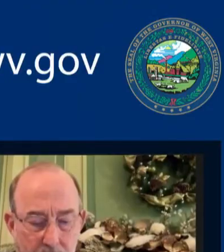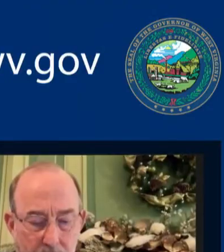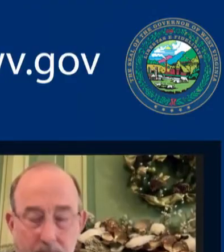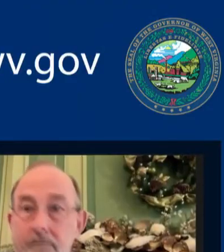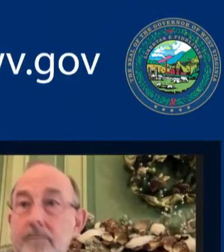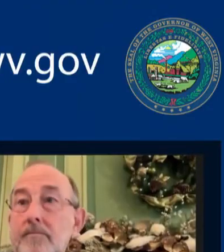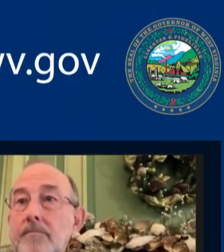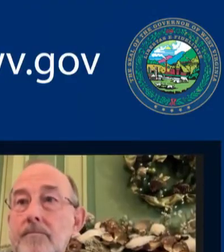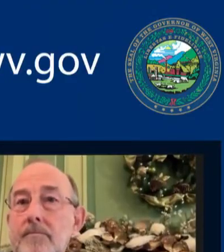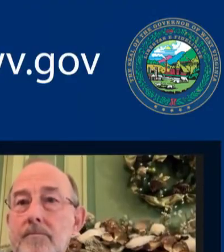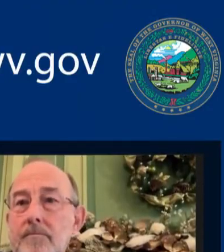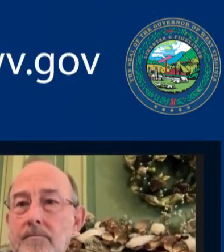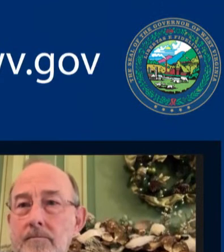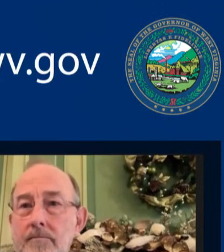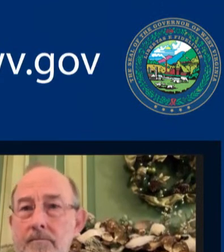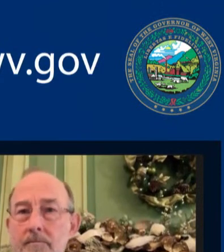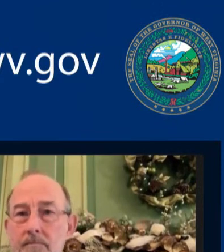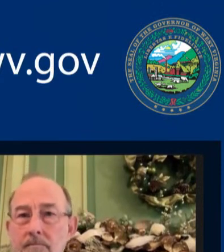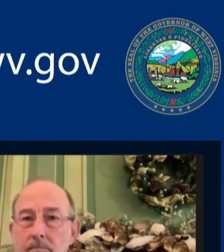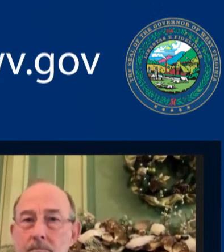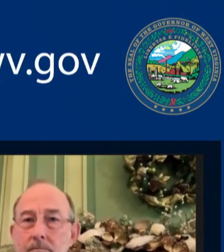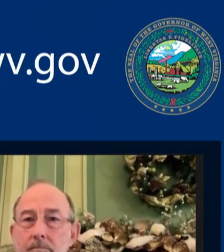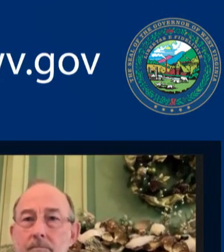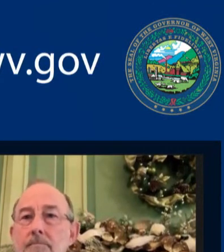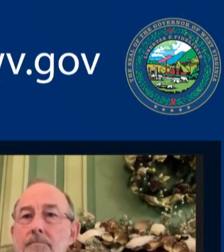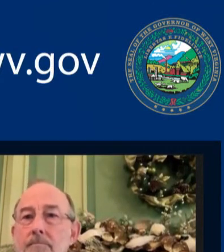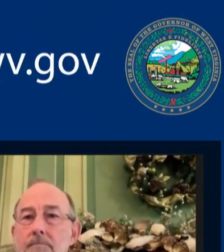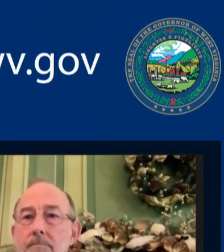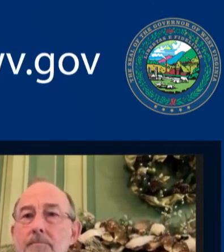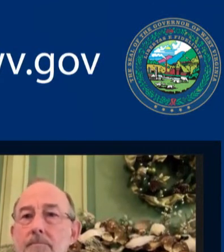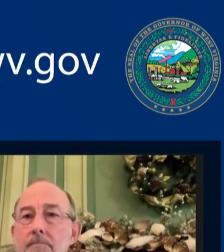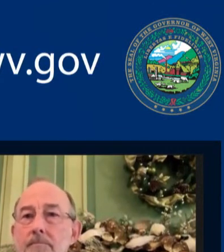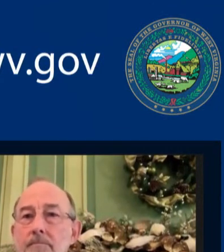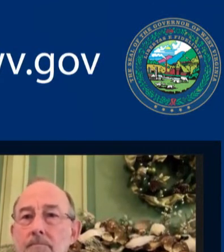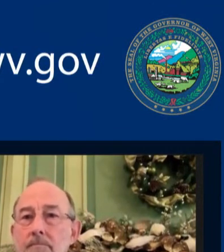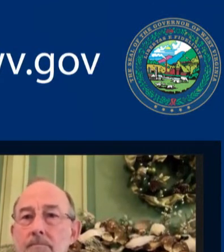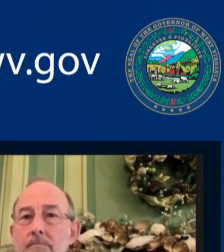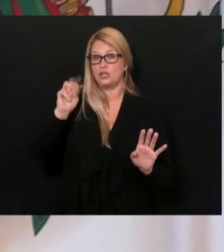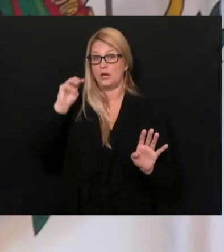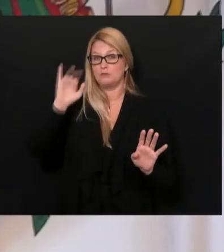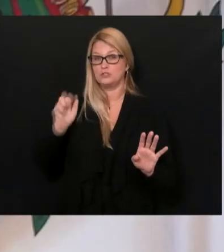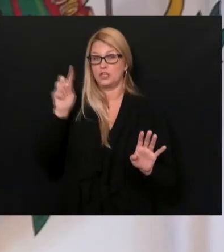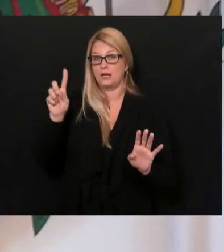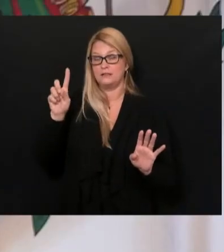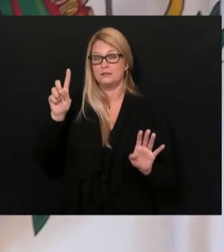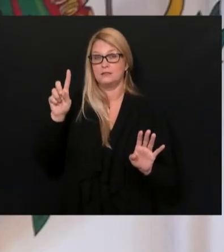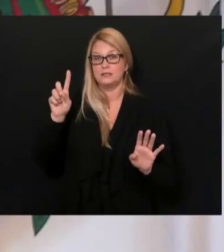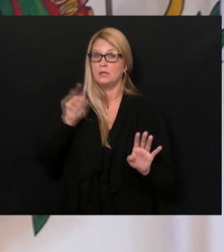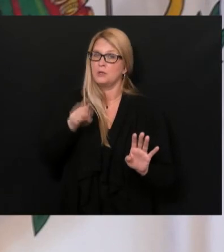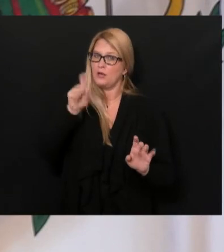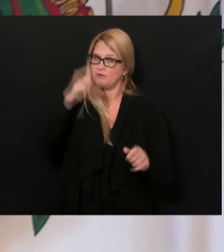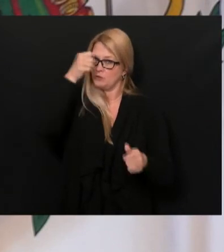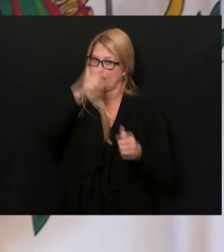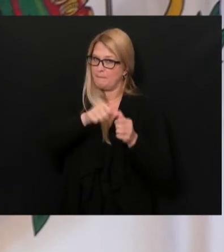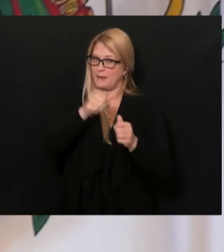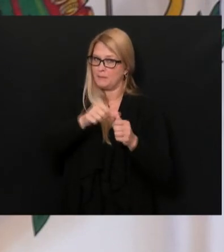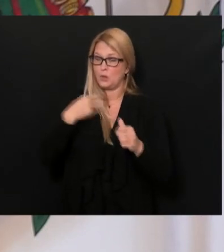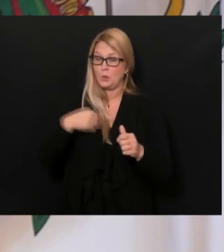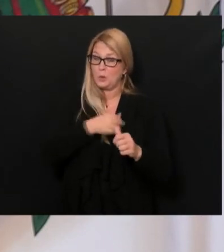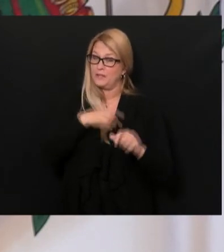Stephen, let me, I'm going to pass this to Dr. Amjad, but Stephen, you got to remember, we've